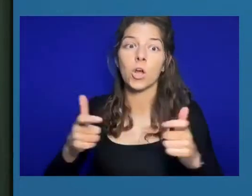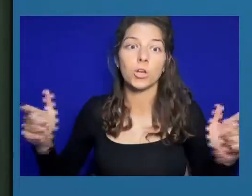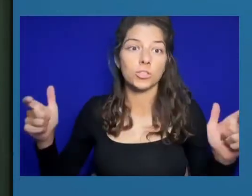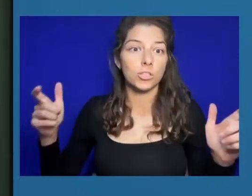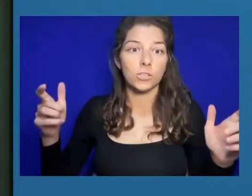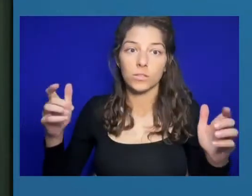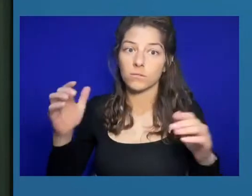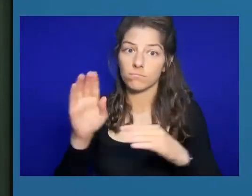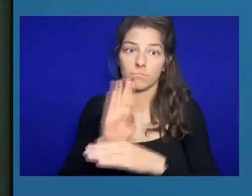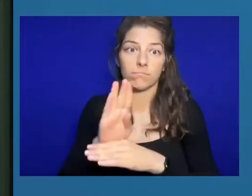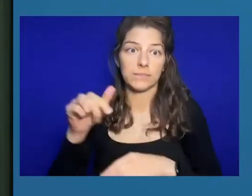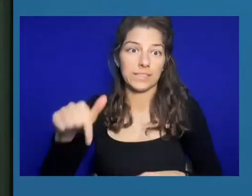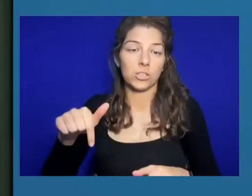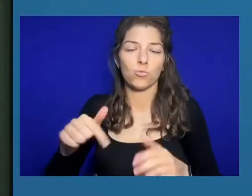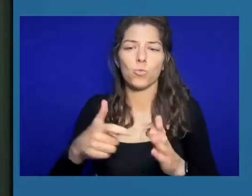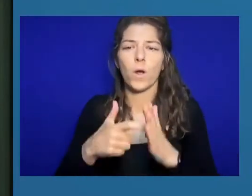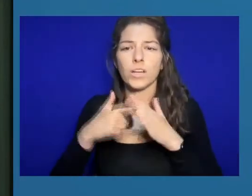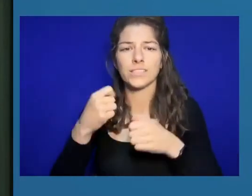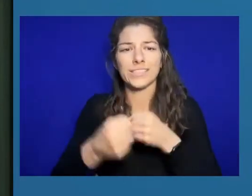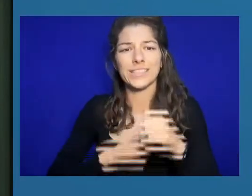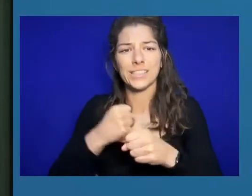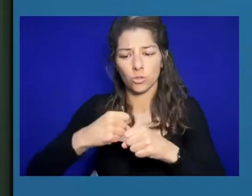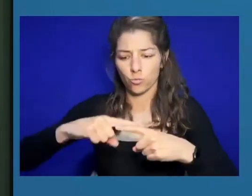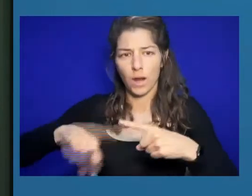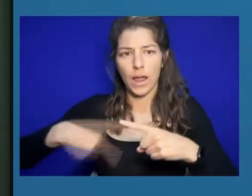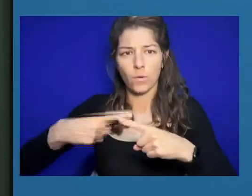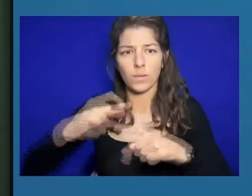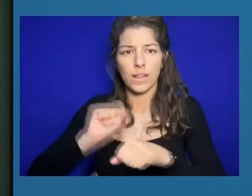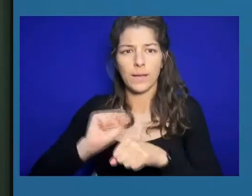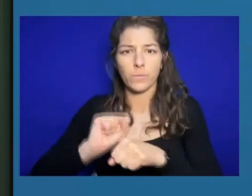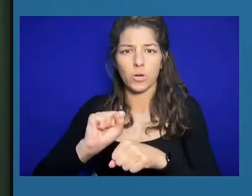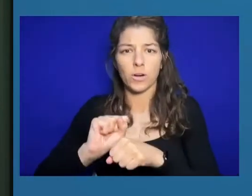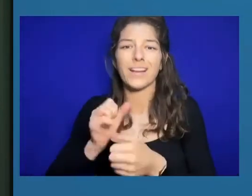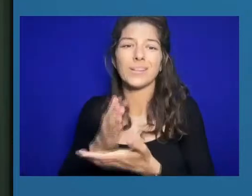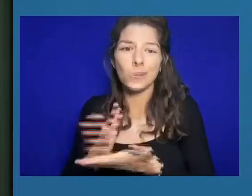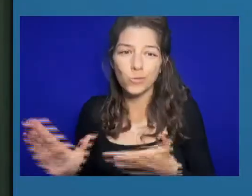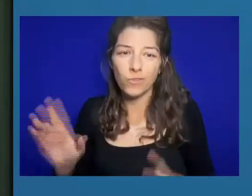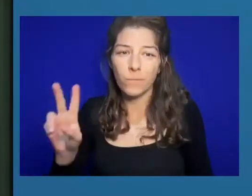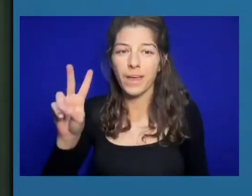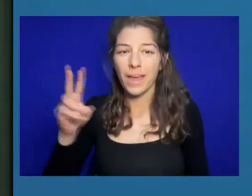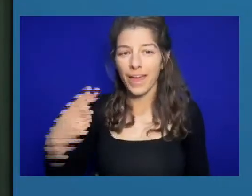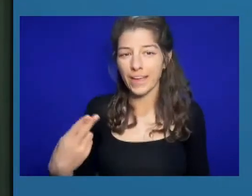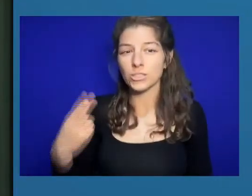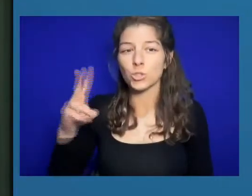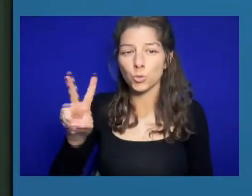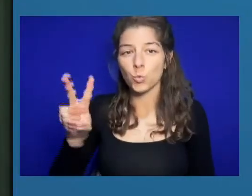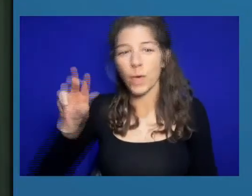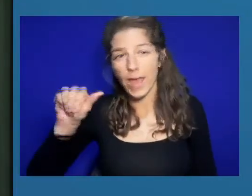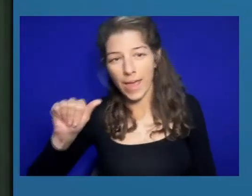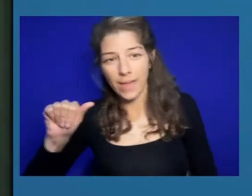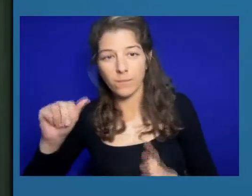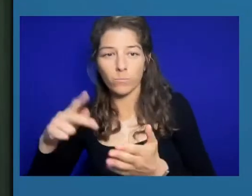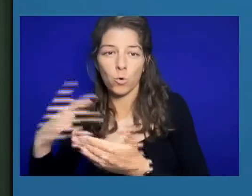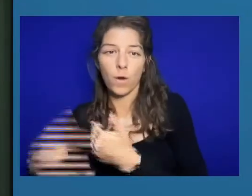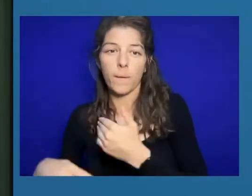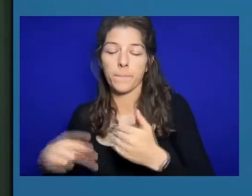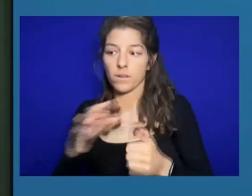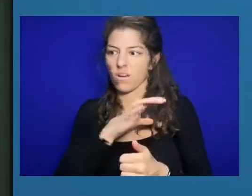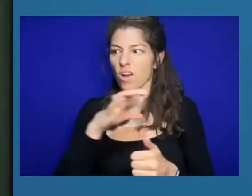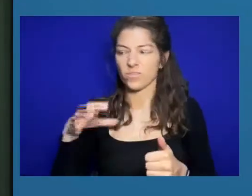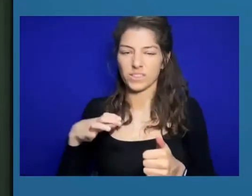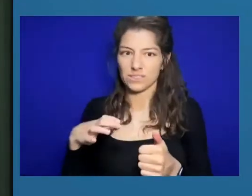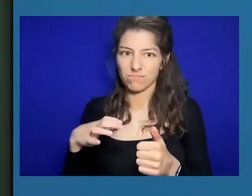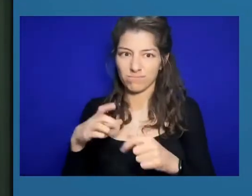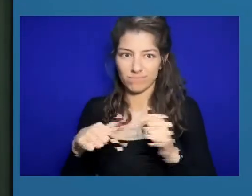industry, requires year-round labor and is excluded from the H-2A program. Congress's decades-long failure to